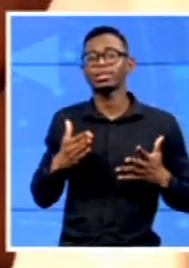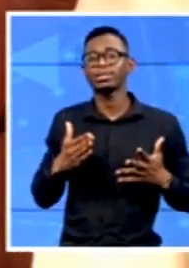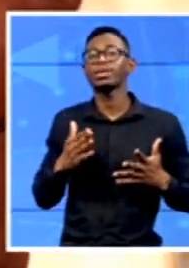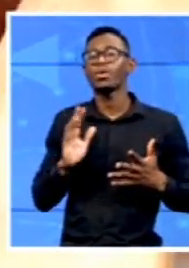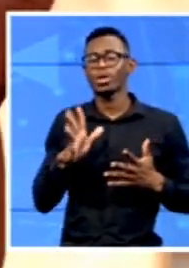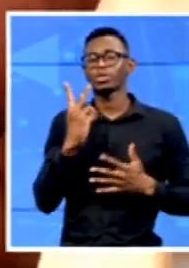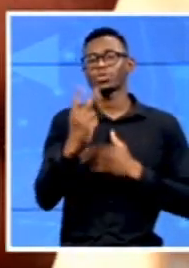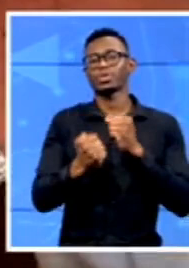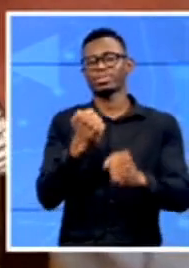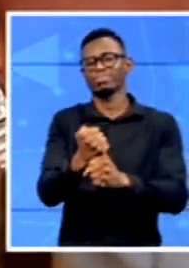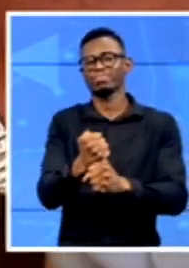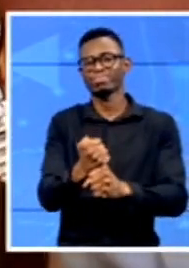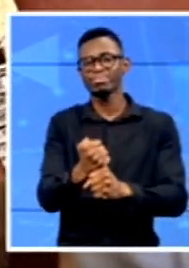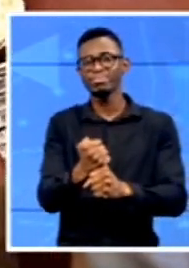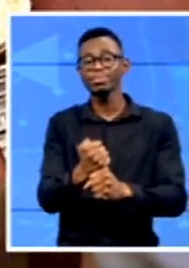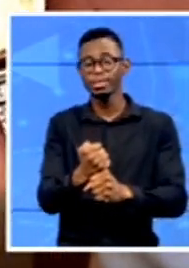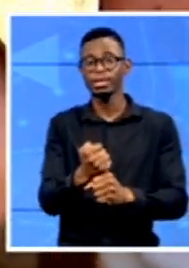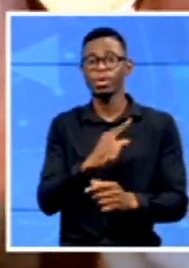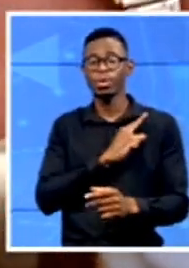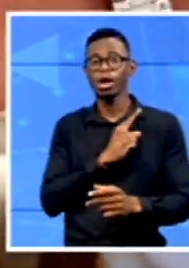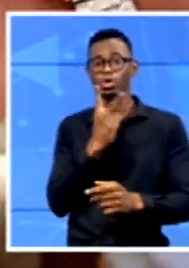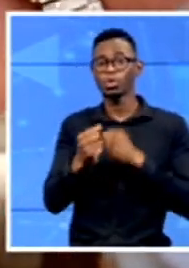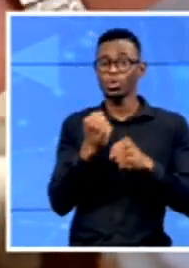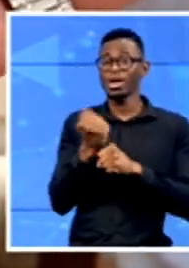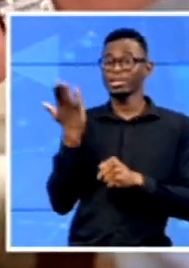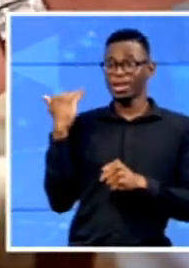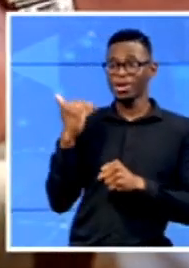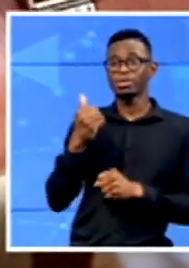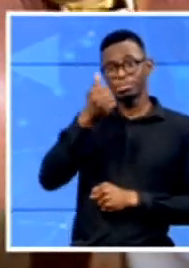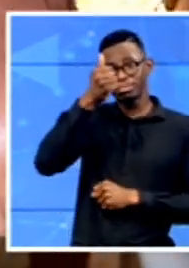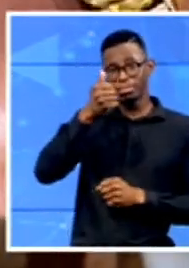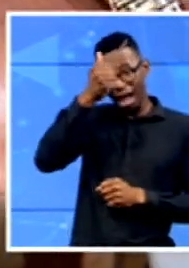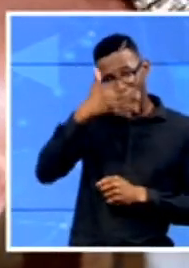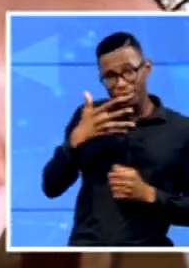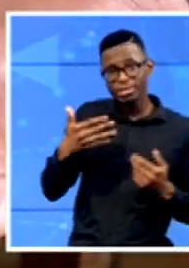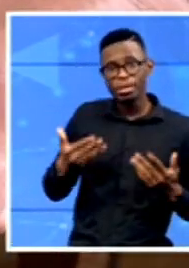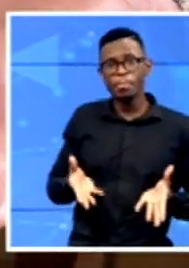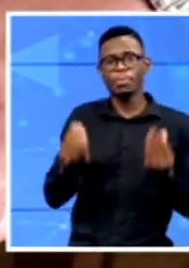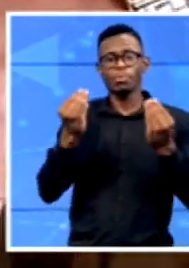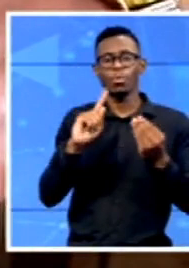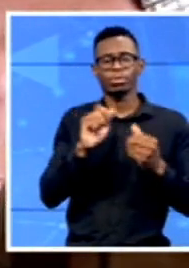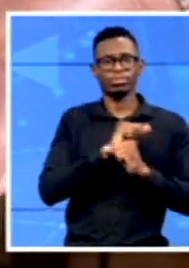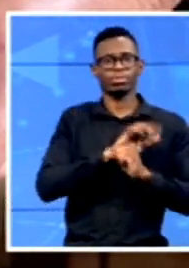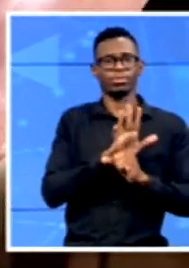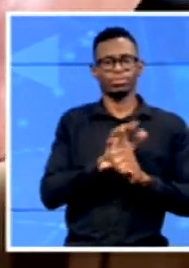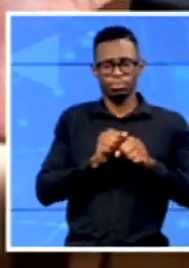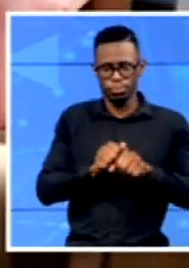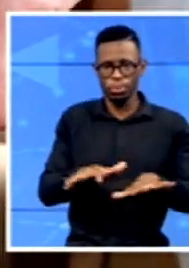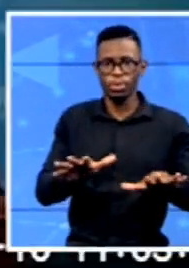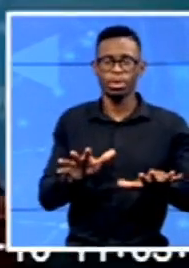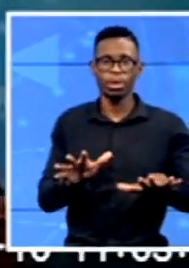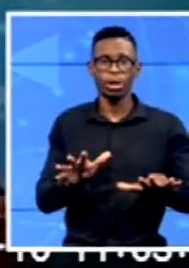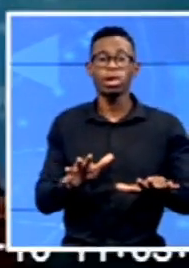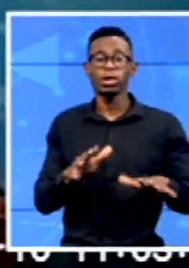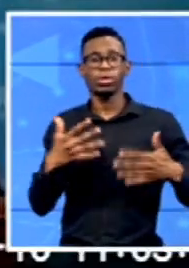continent has had 4 waves of the deadly pandemic. The WHO has hailed the continent for its robust reaction after every